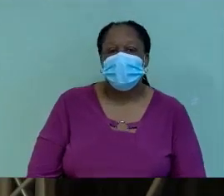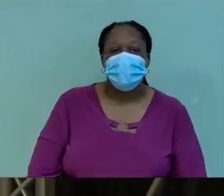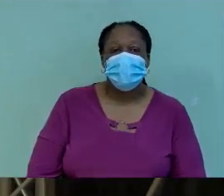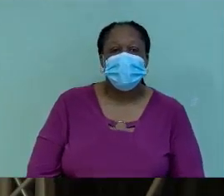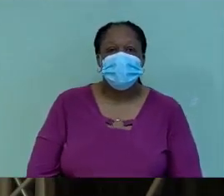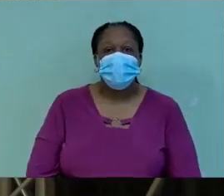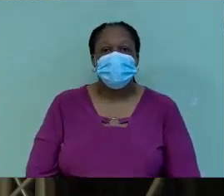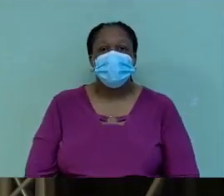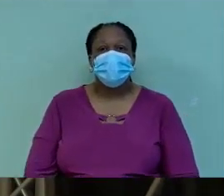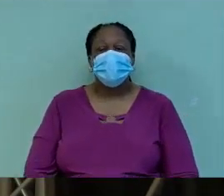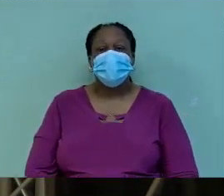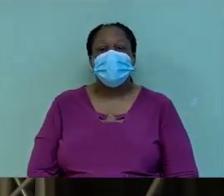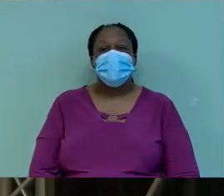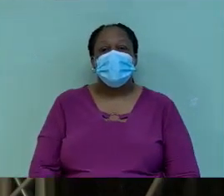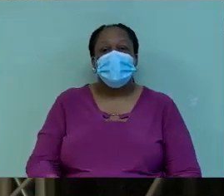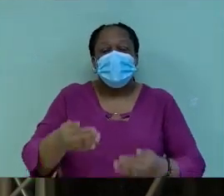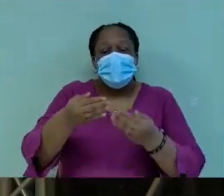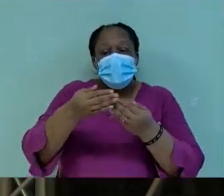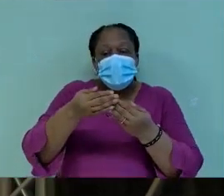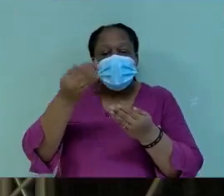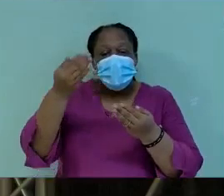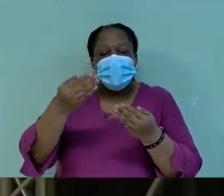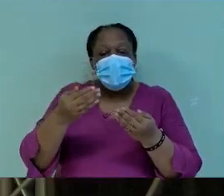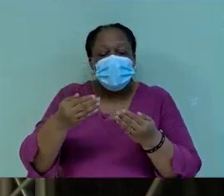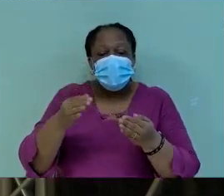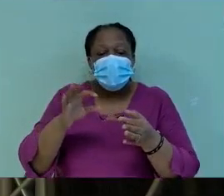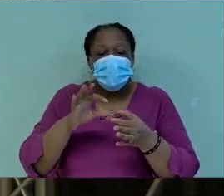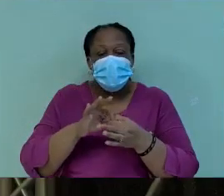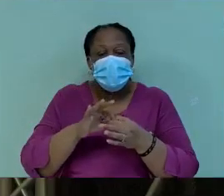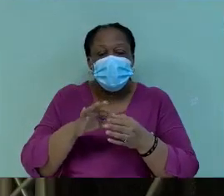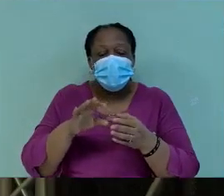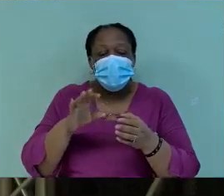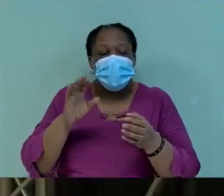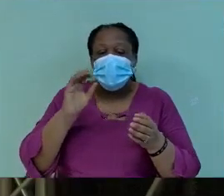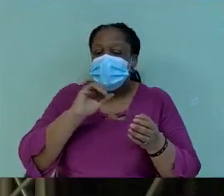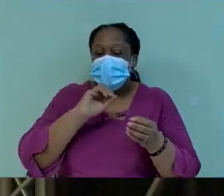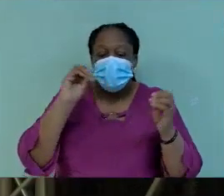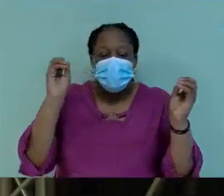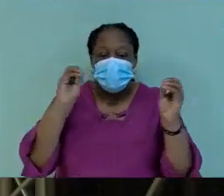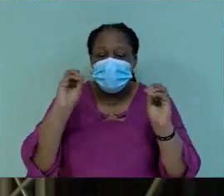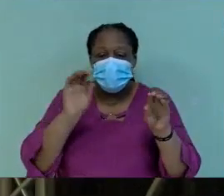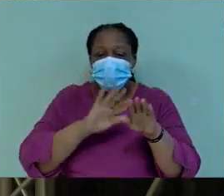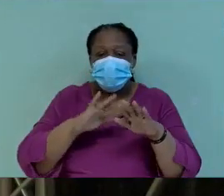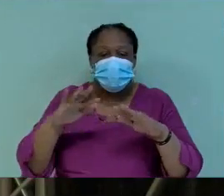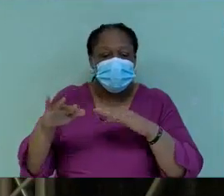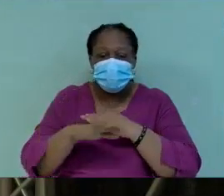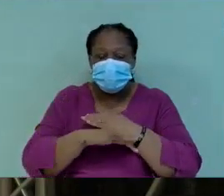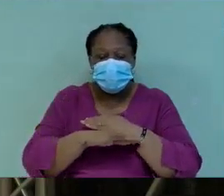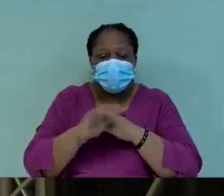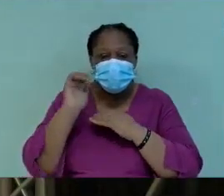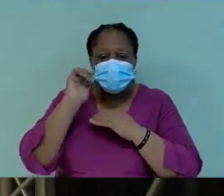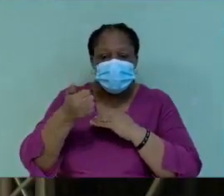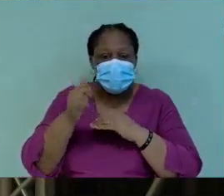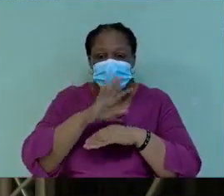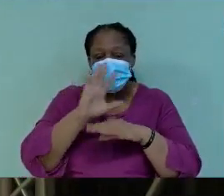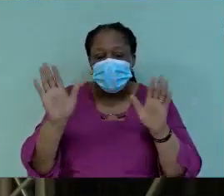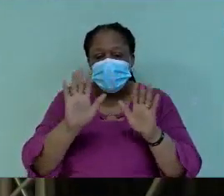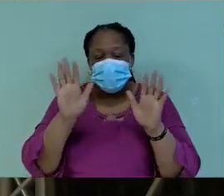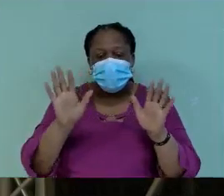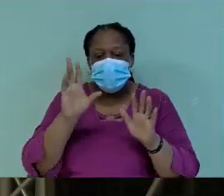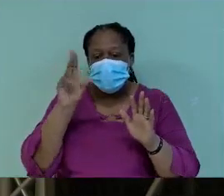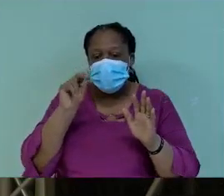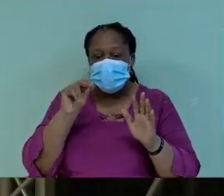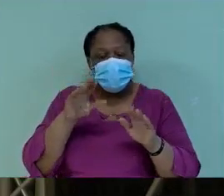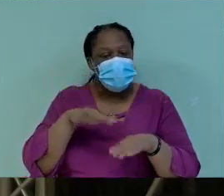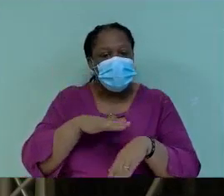note that the easing of restrictions on visits to the beach does not apply on 24-hour curfew days. The beaches